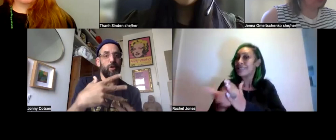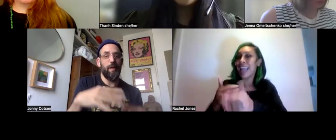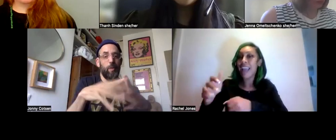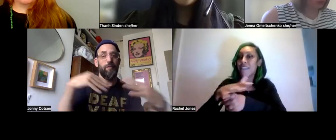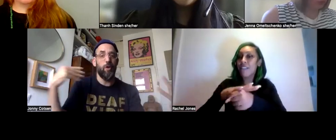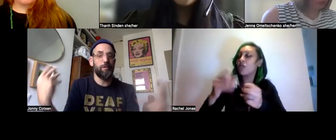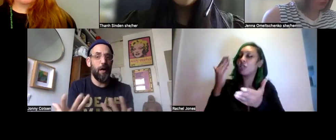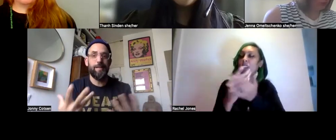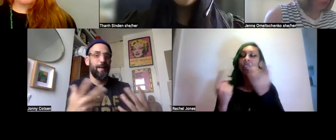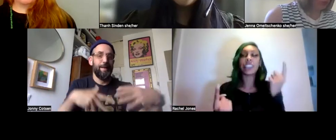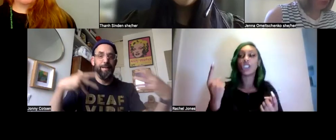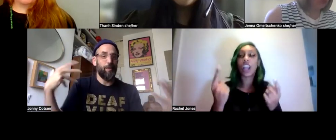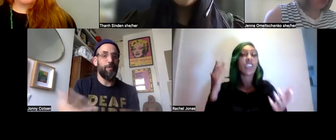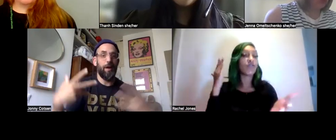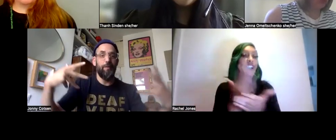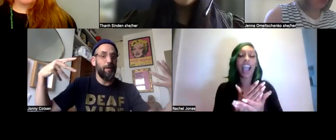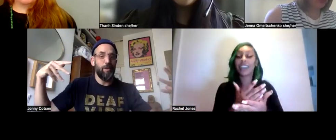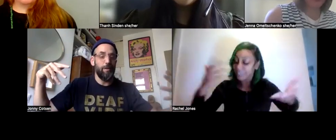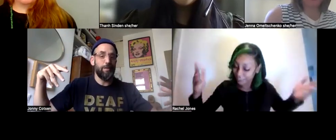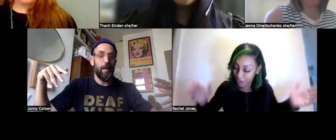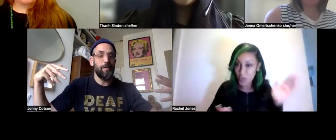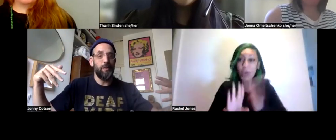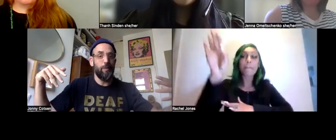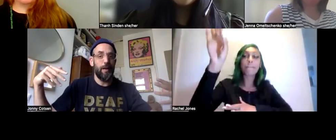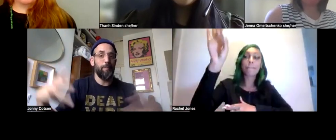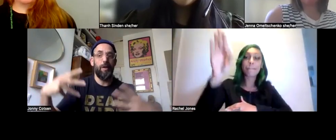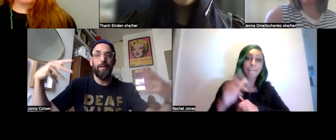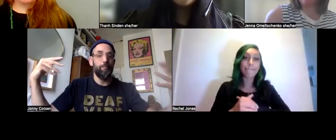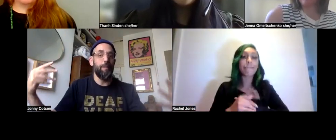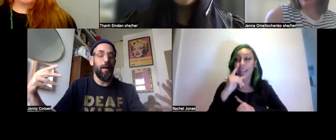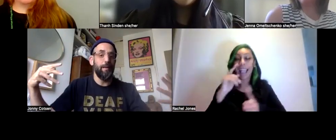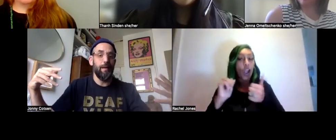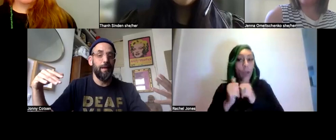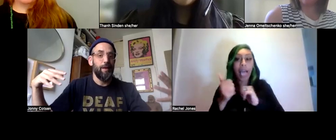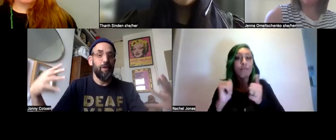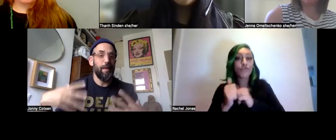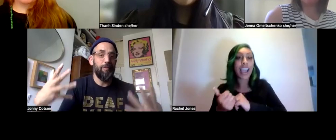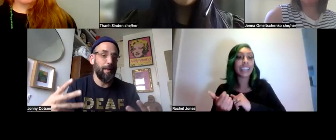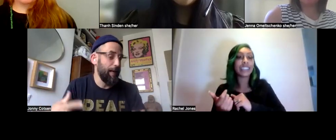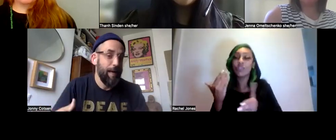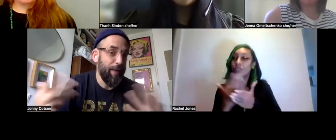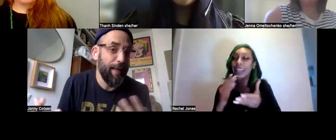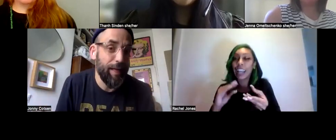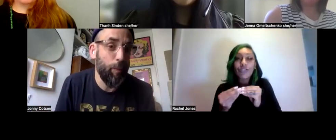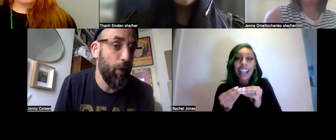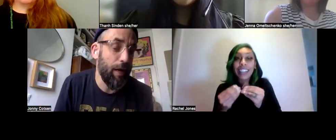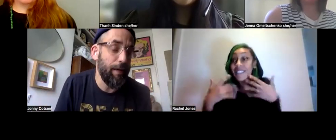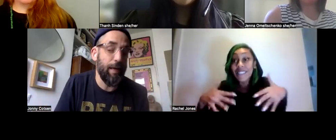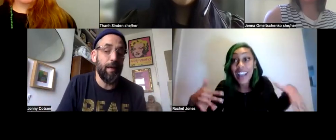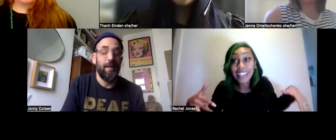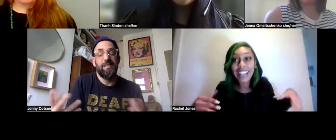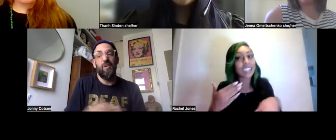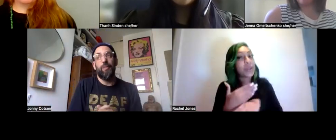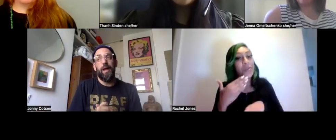trust each other. And once you've got trust, you could thrive and you could start to collaborate and really create fantastic work.